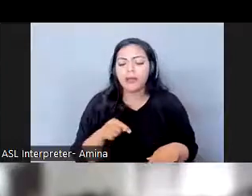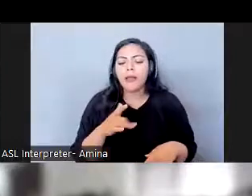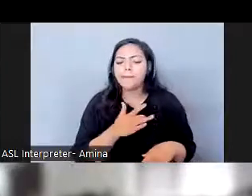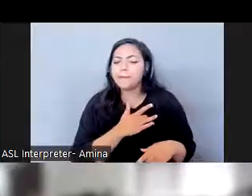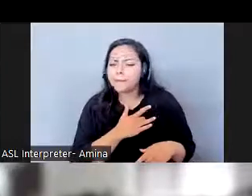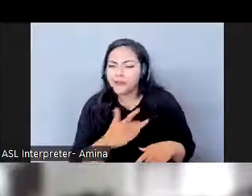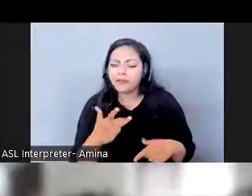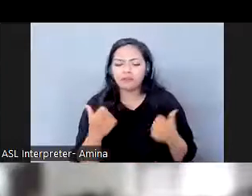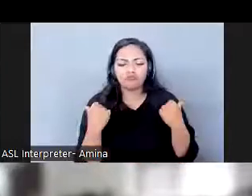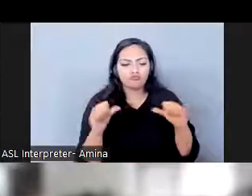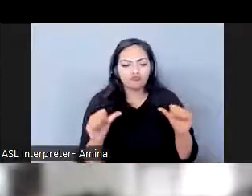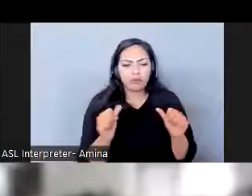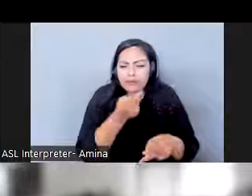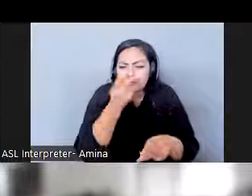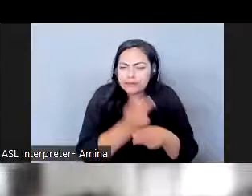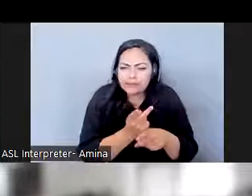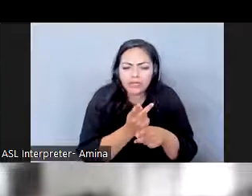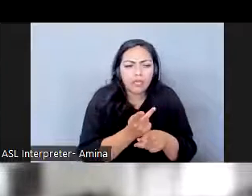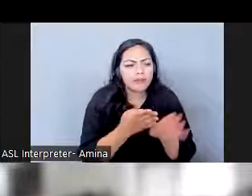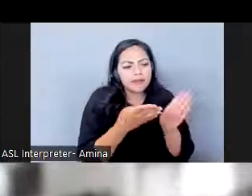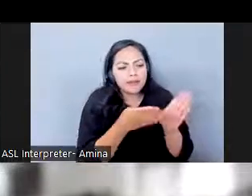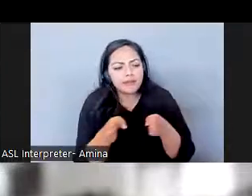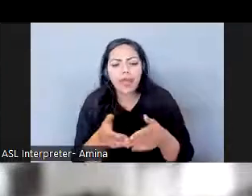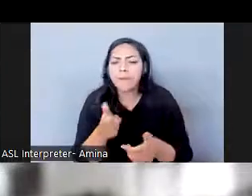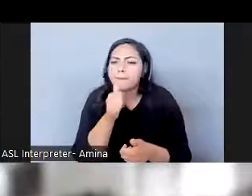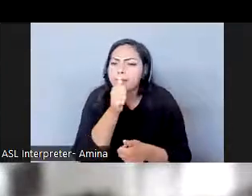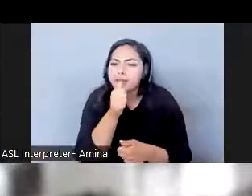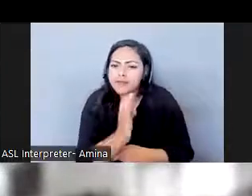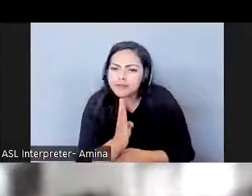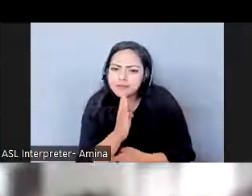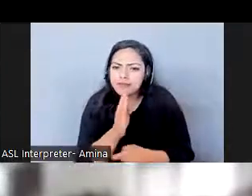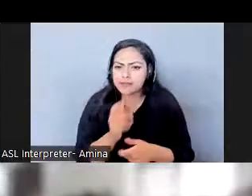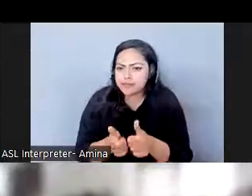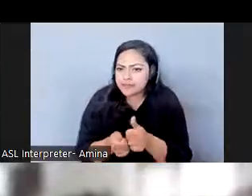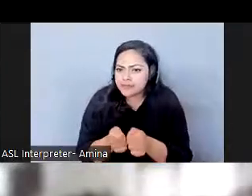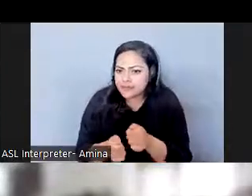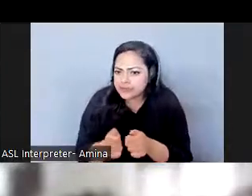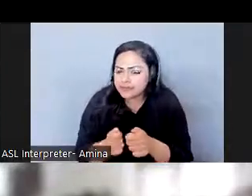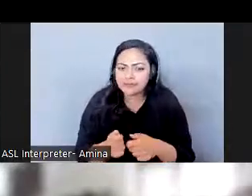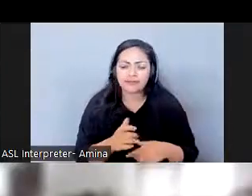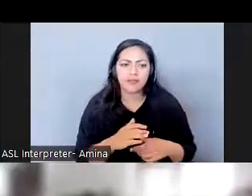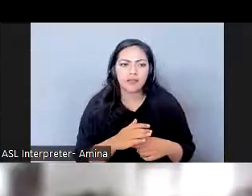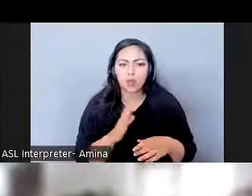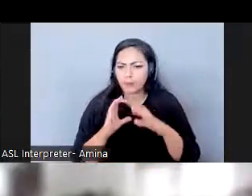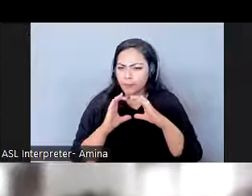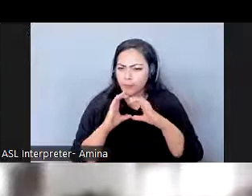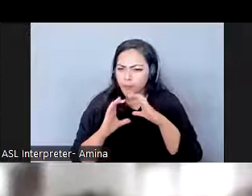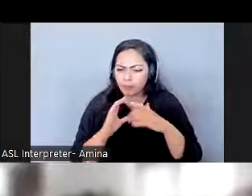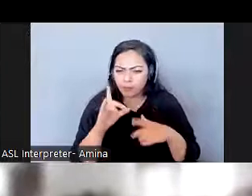So now it's, let's just text privately, one-to-one. They don't want to